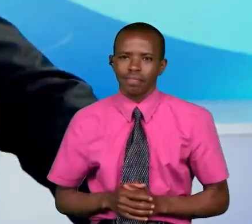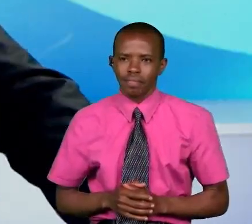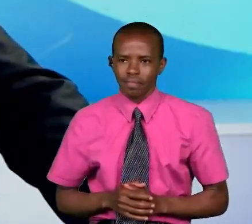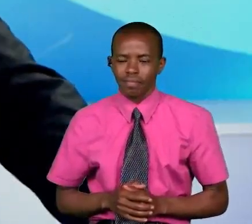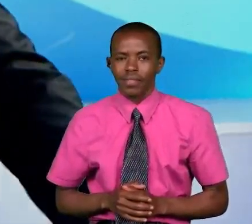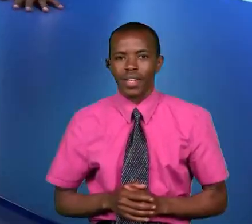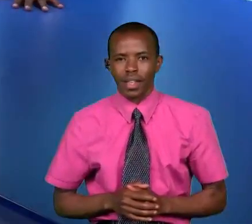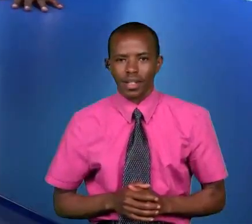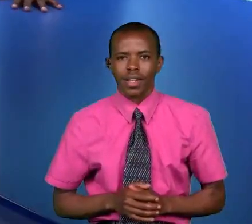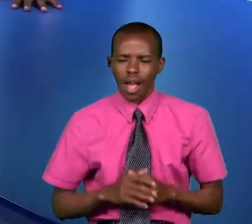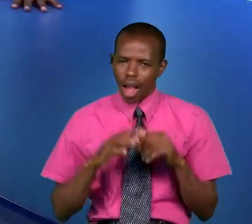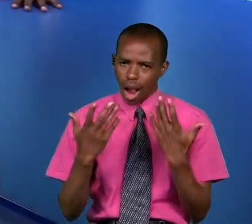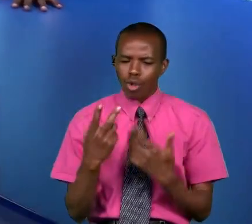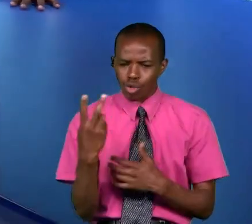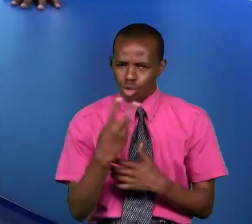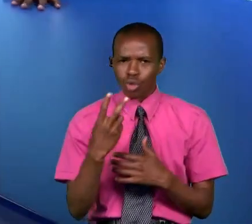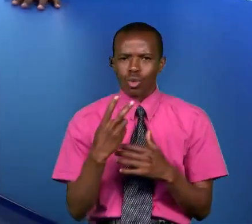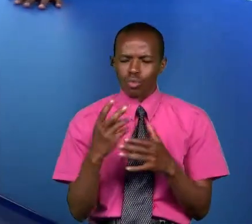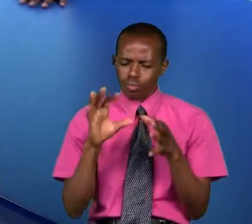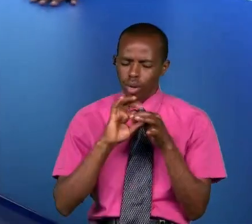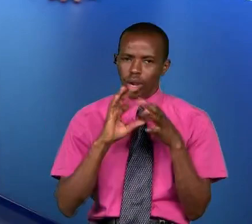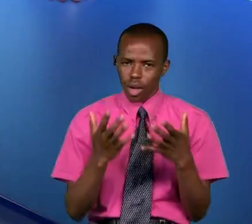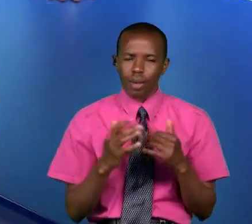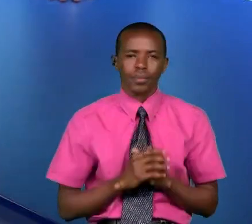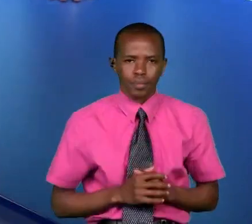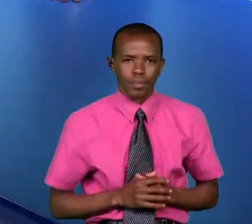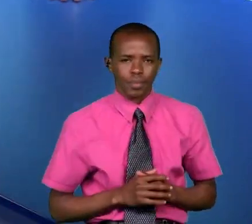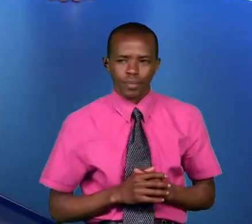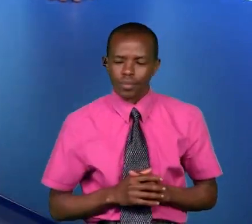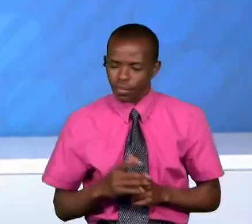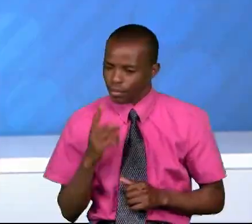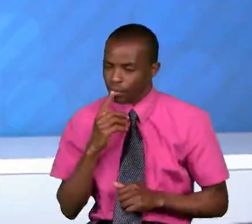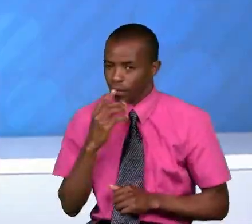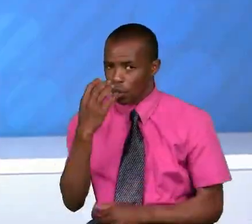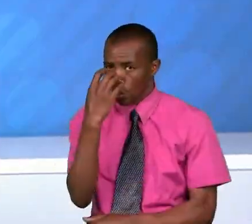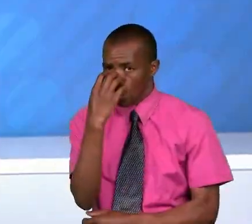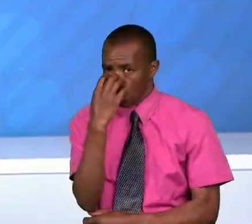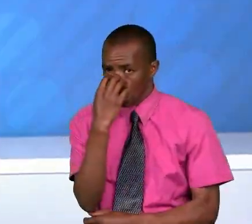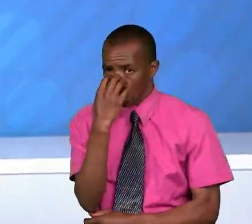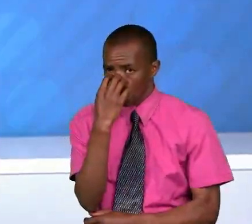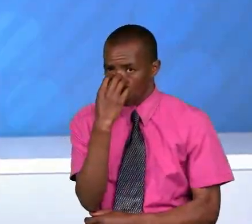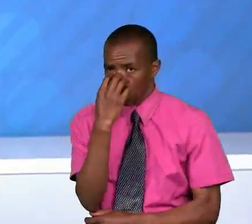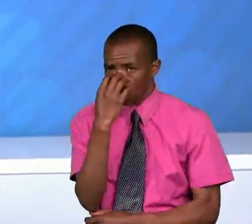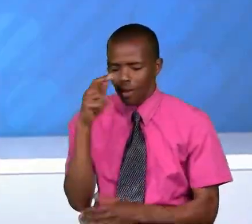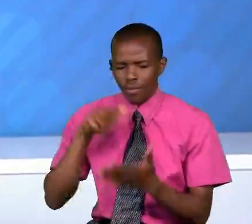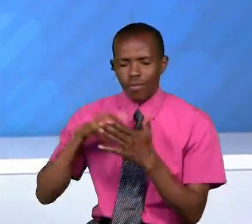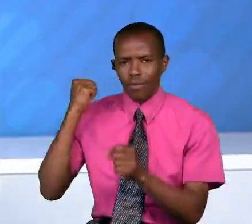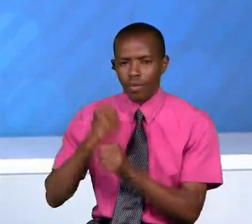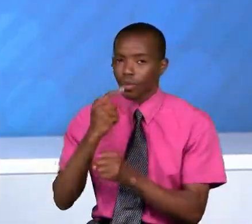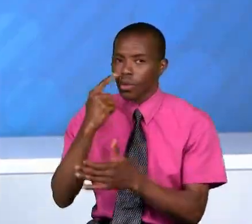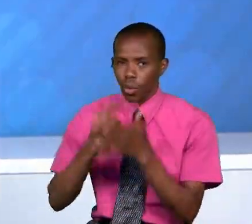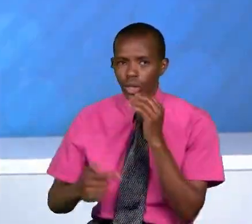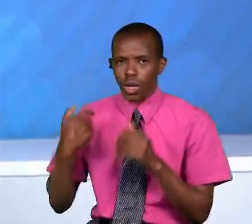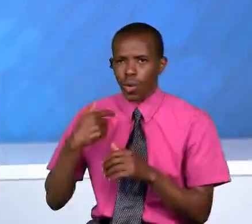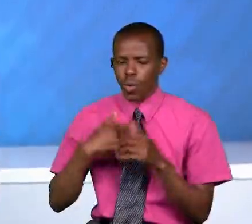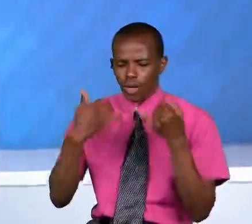Tell me. Yes. How are these people going to reconcile? You see, like I'm telling you, the deputy president has actually maintained this through and through. And he said, you know what? We